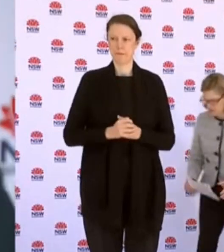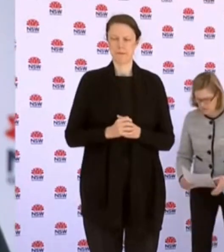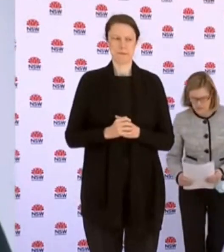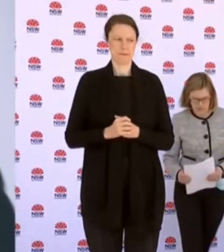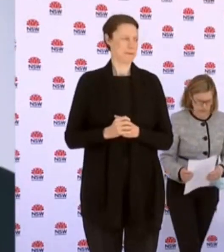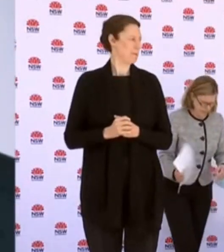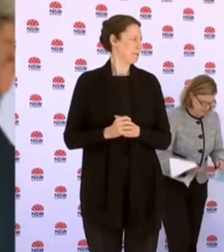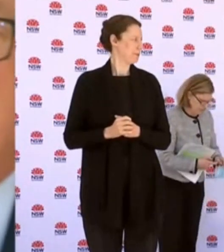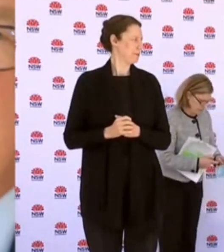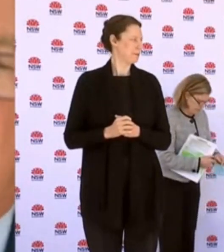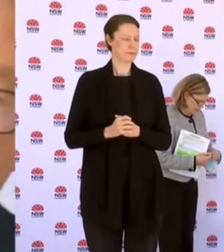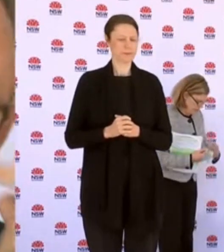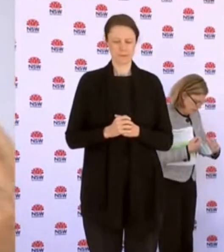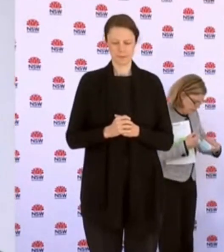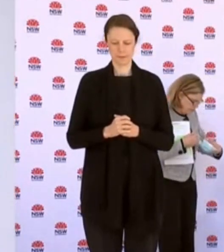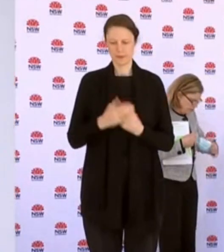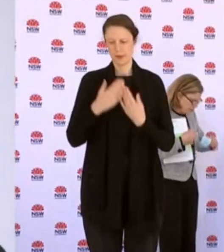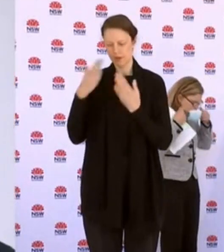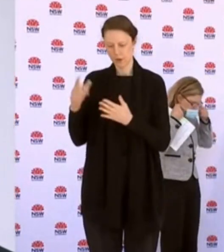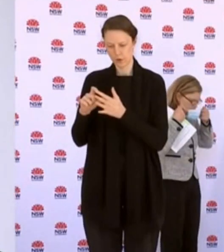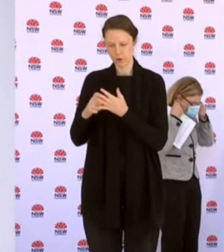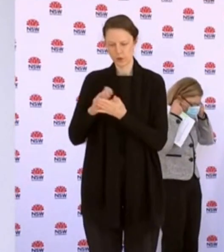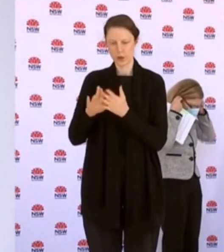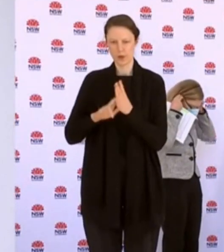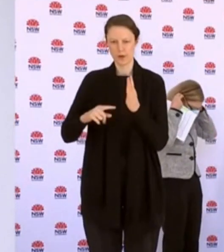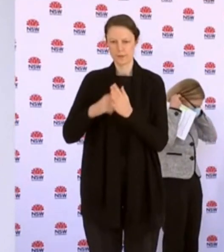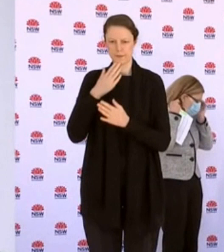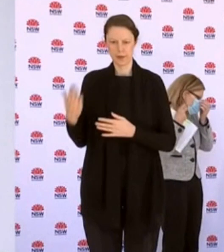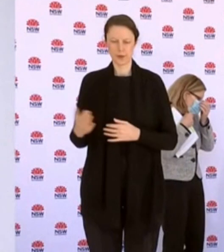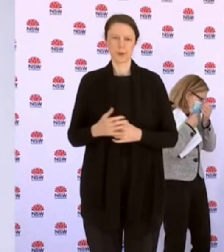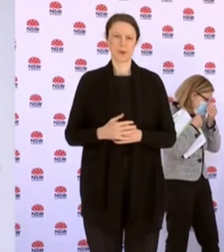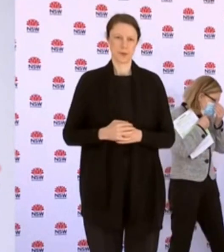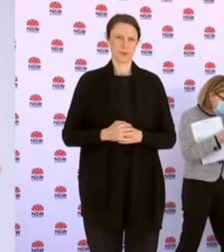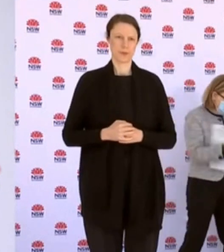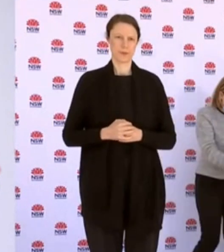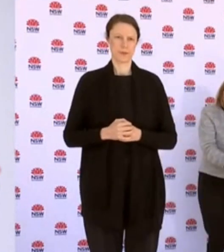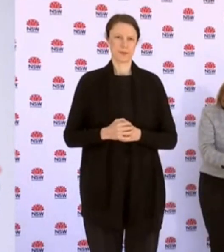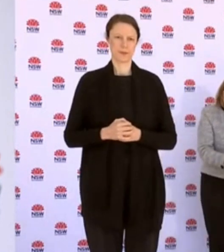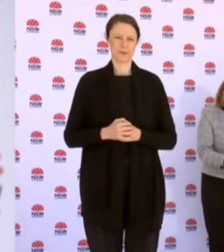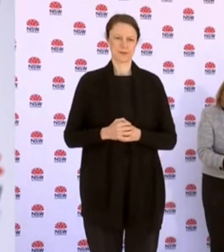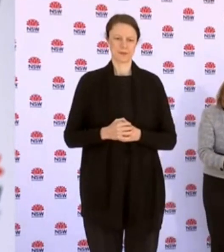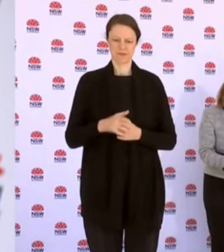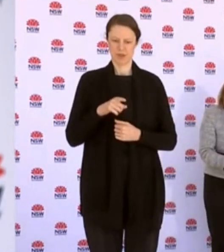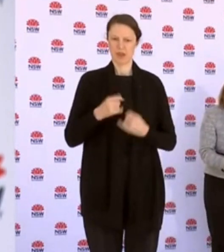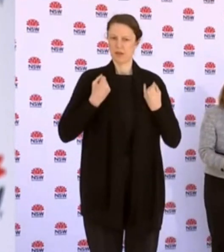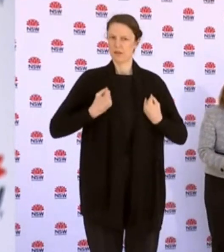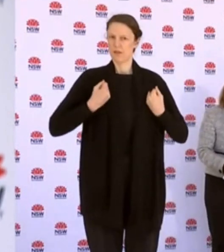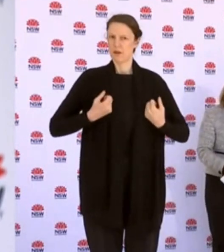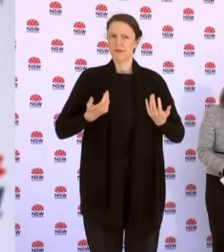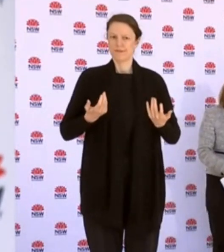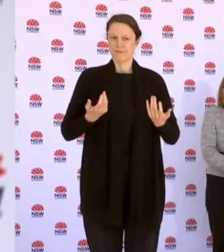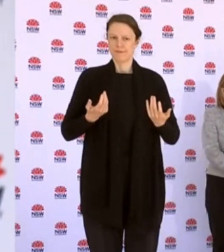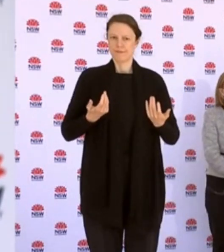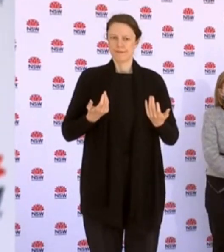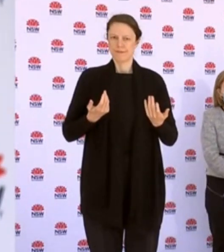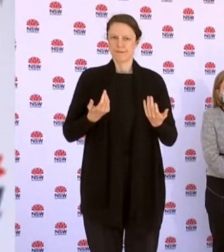Thanks very much, Dr. Chan. Look, I just want to emphasise that this virus is it's only mobile,